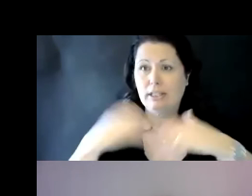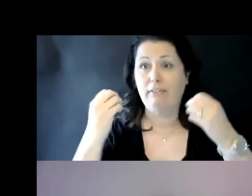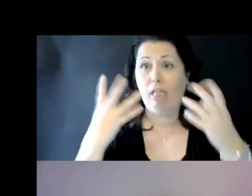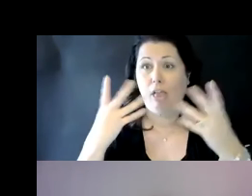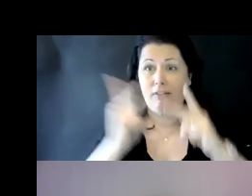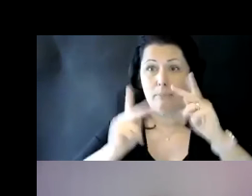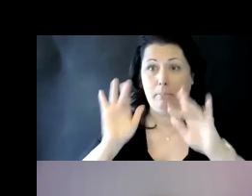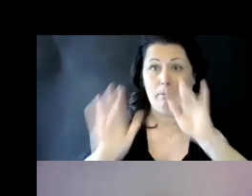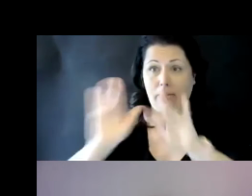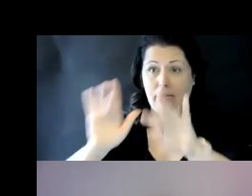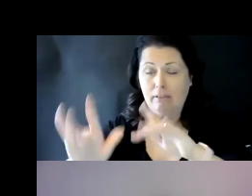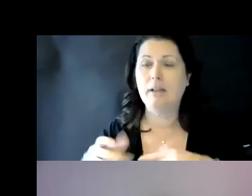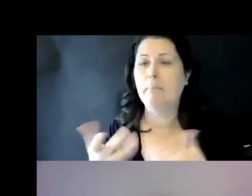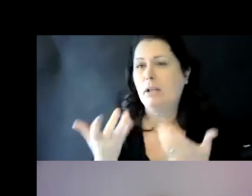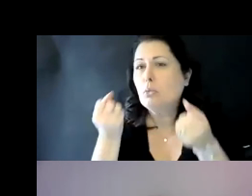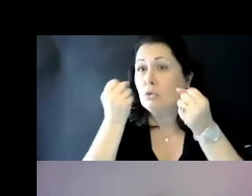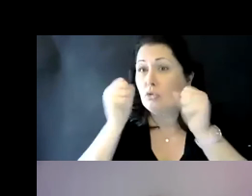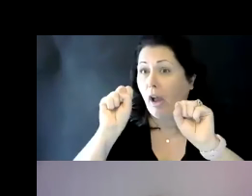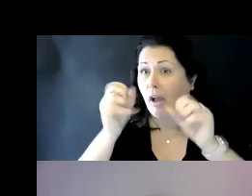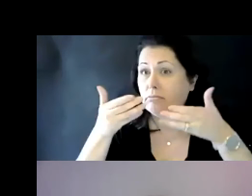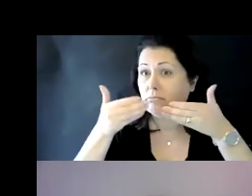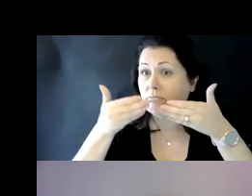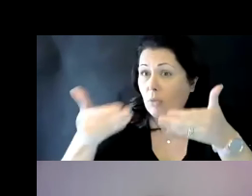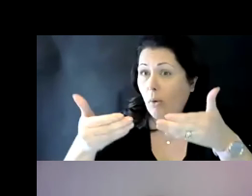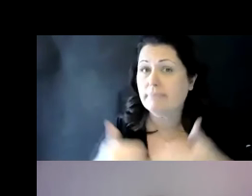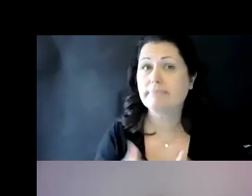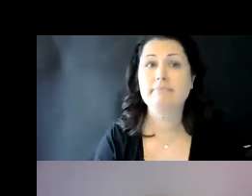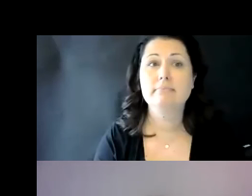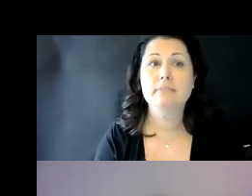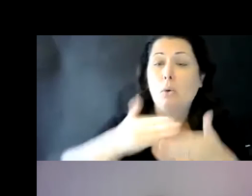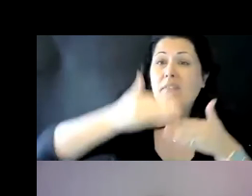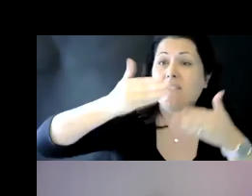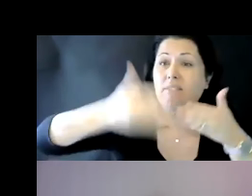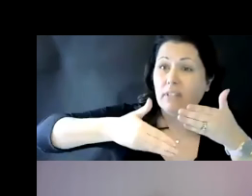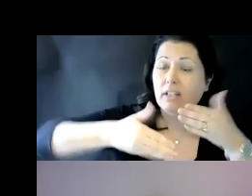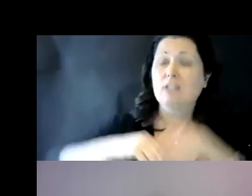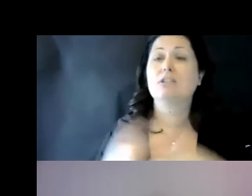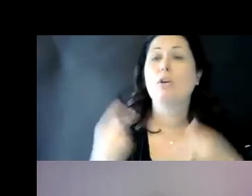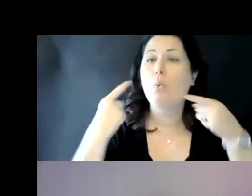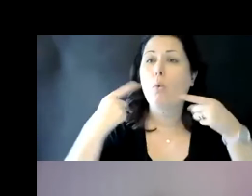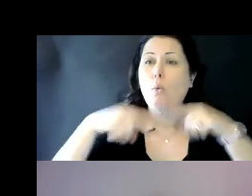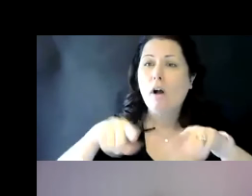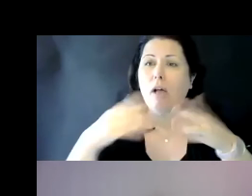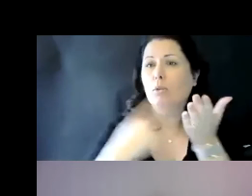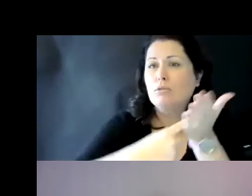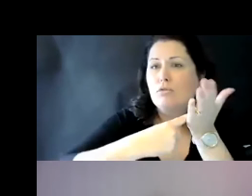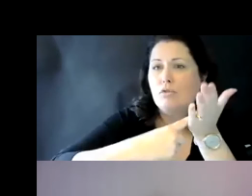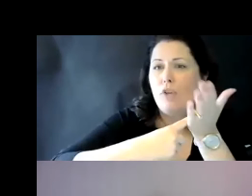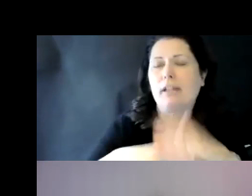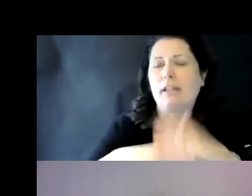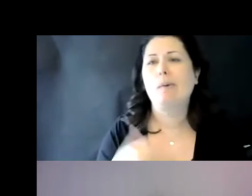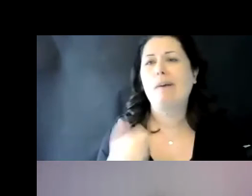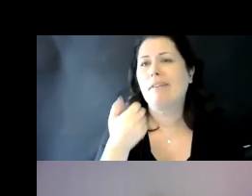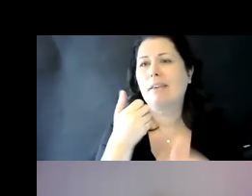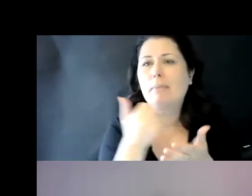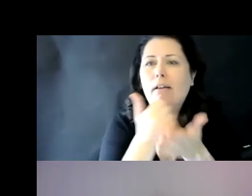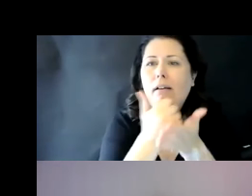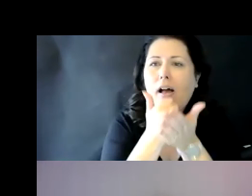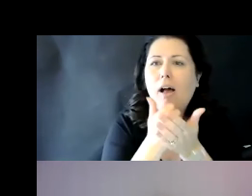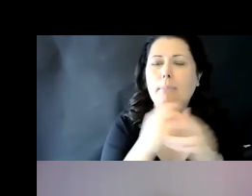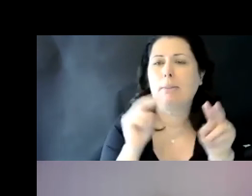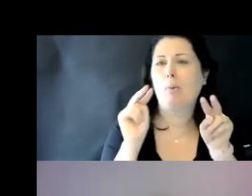but we can give it a go. You can complete it, and then whilst we're talking, I think we're going to have a little bit of help, and somebody will monitor